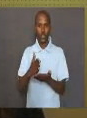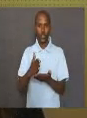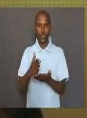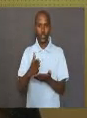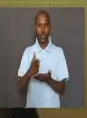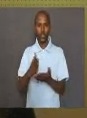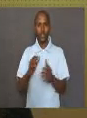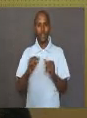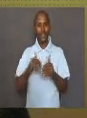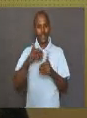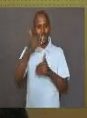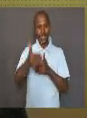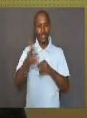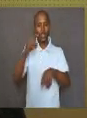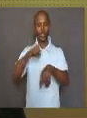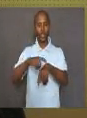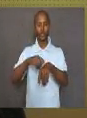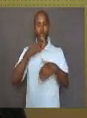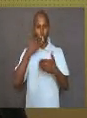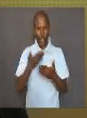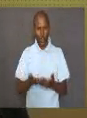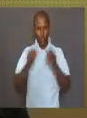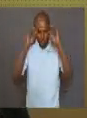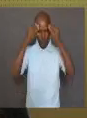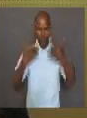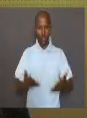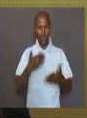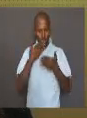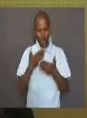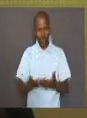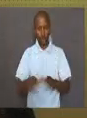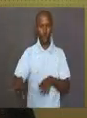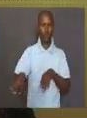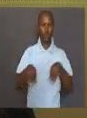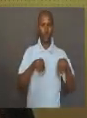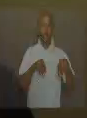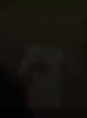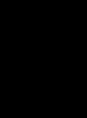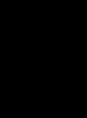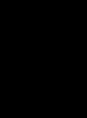Until next time, thank you, teacher. Thank you, students.